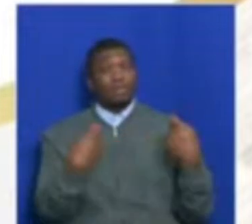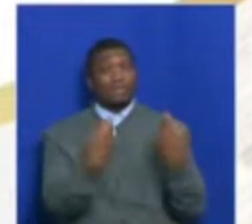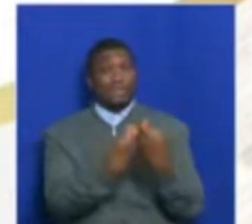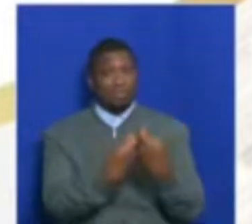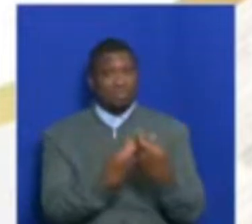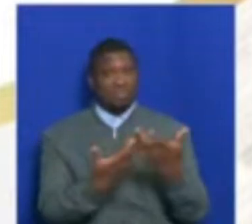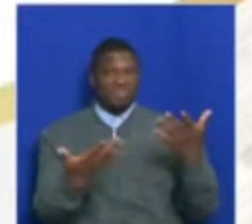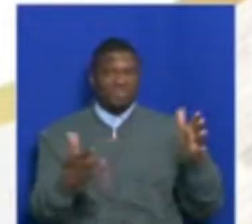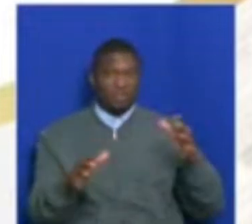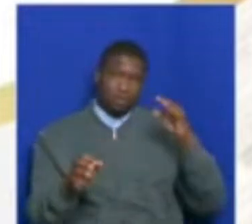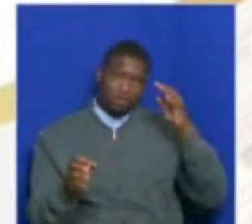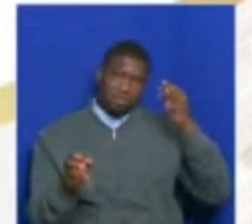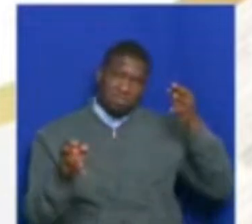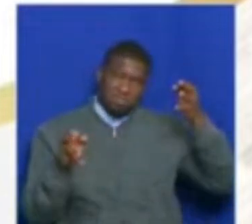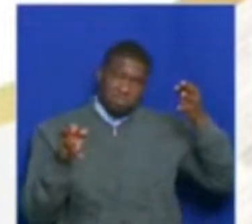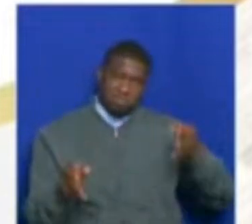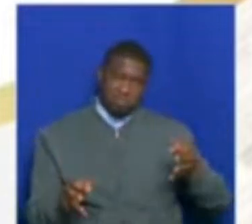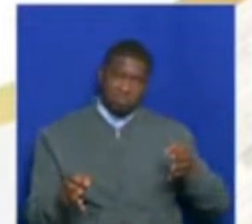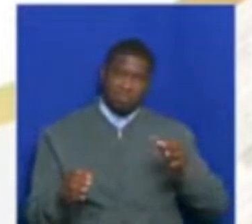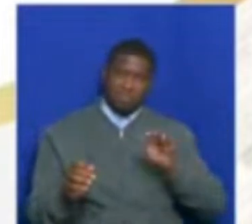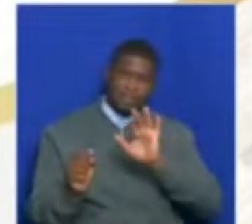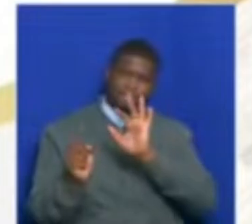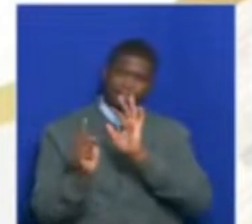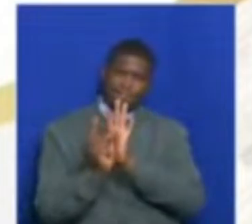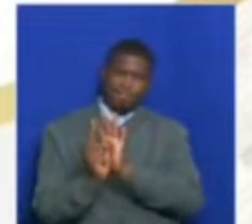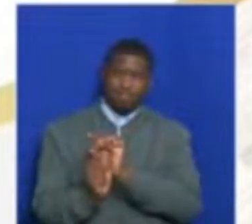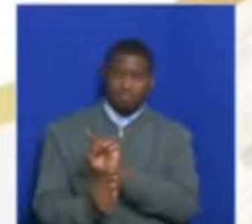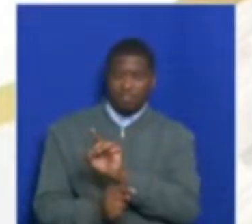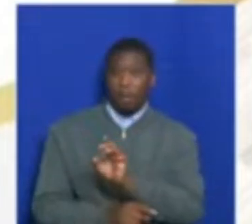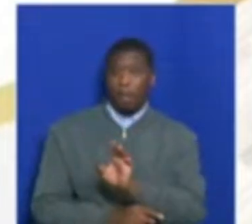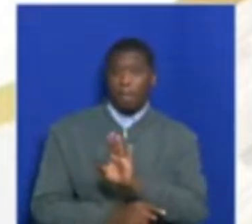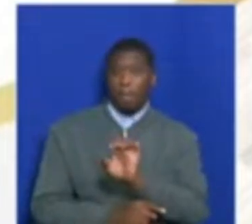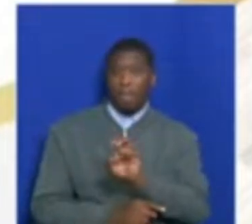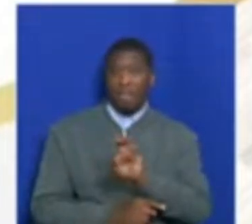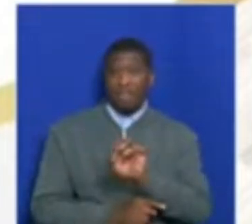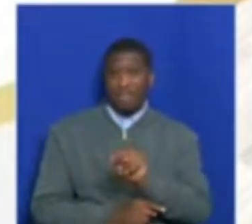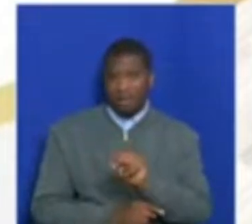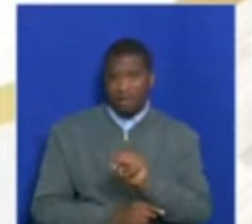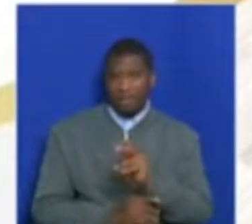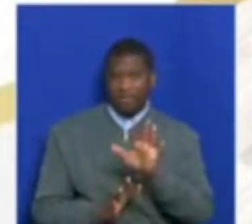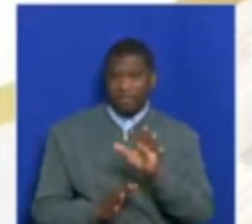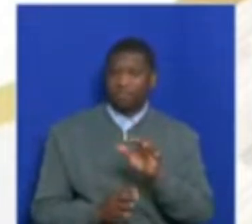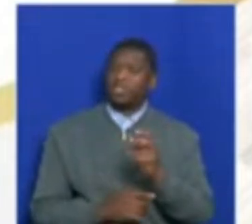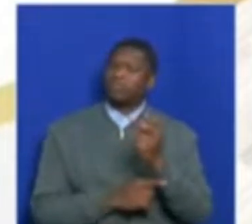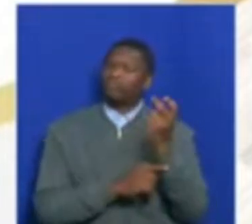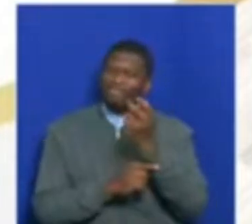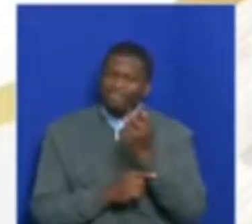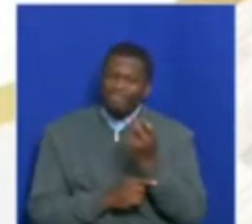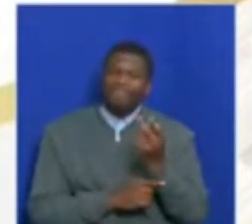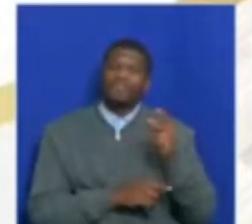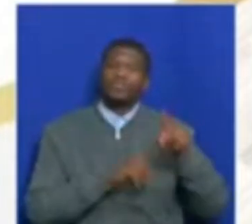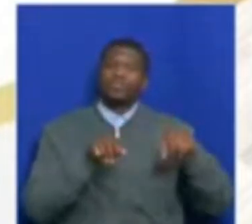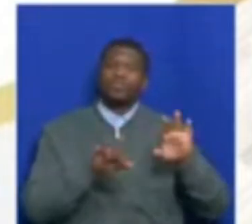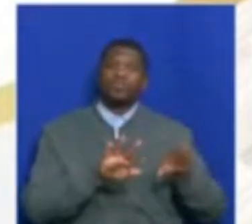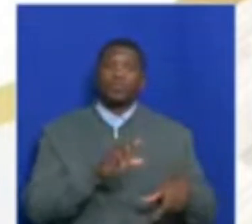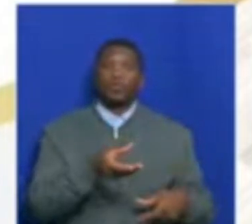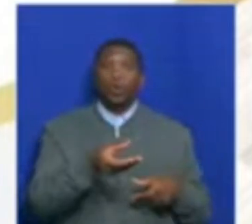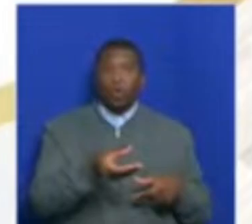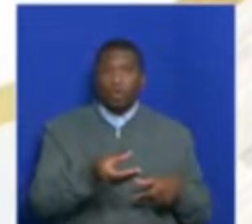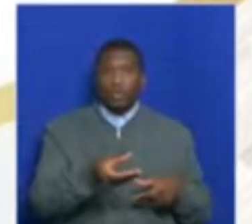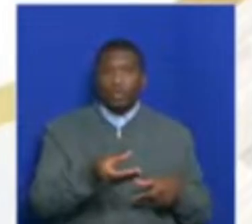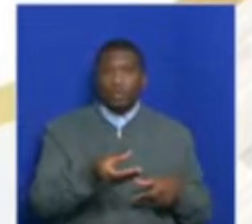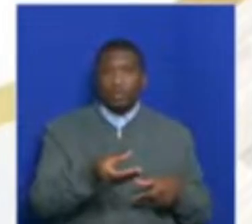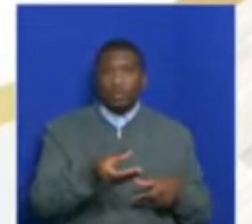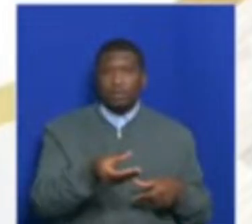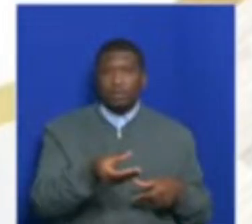Bevan, they then went looking for dockets where Bevan was linked